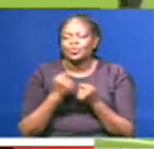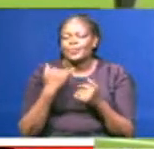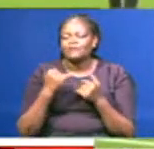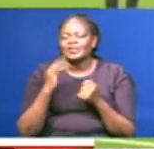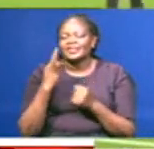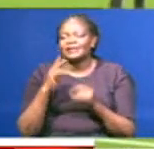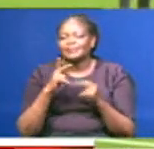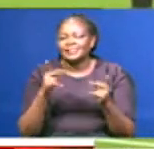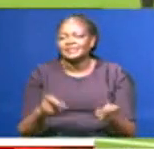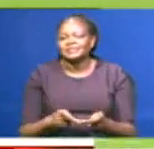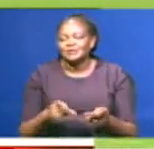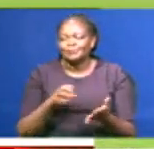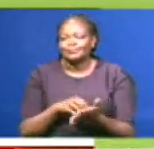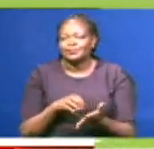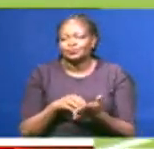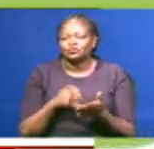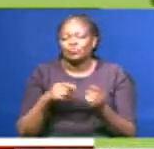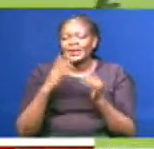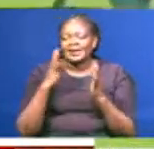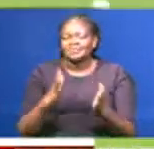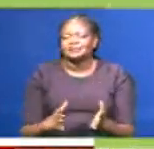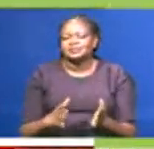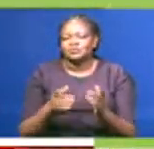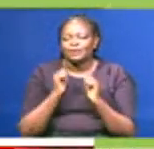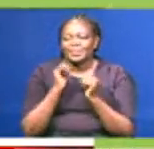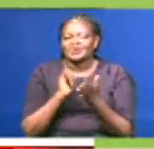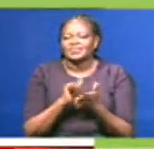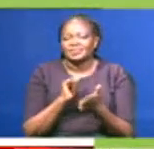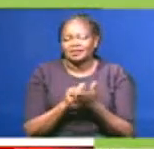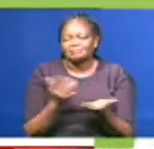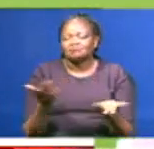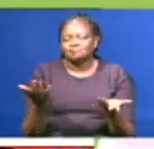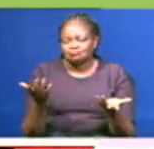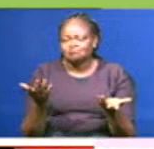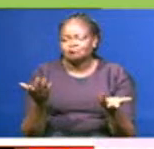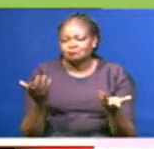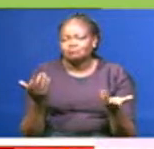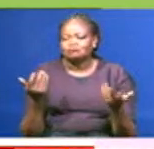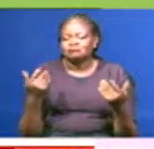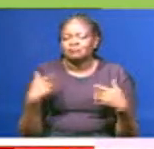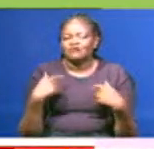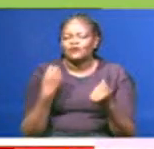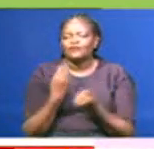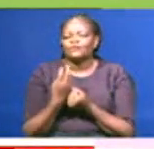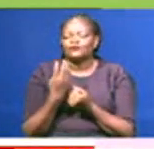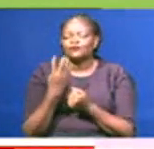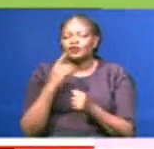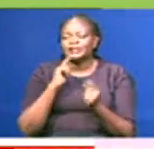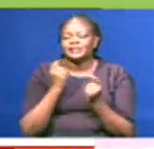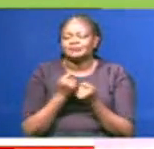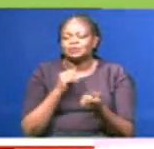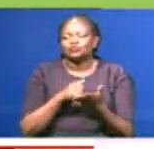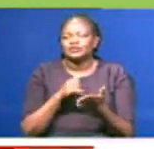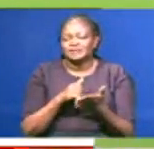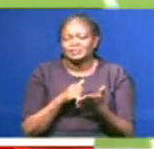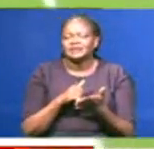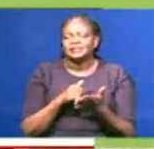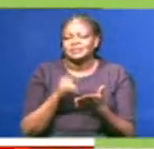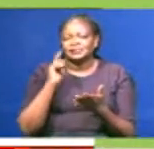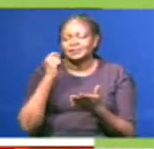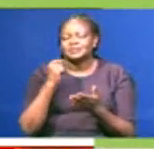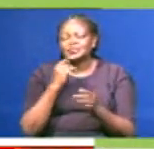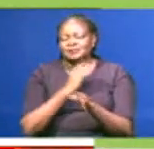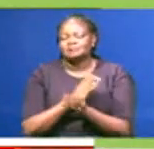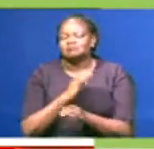place position. Winners of the competition that has brought together four teams, including Kenya, South Africa, Zimbabwe, and